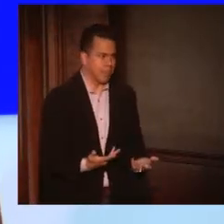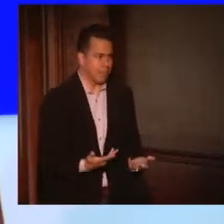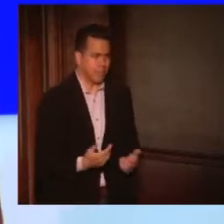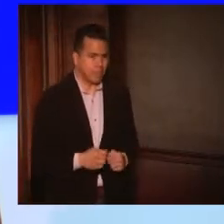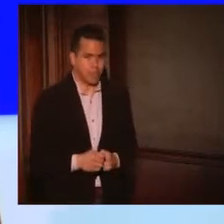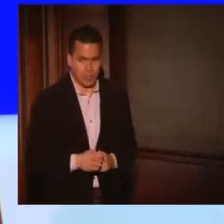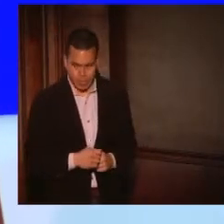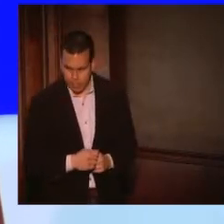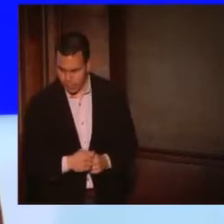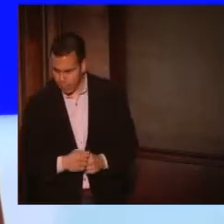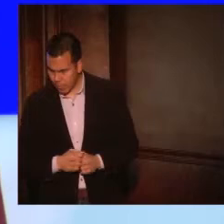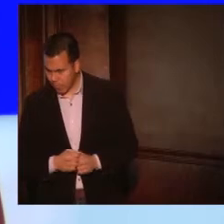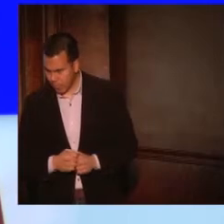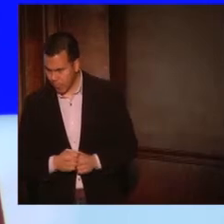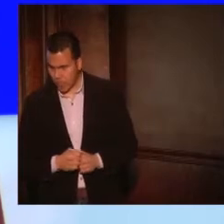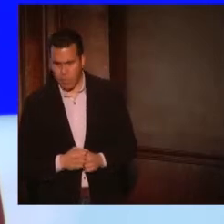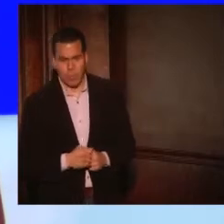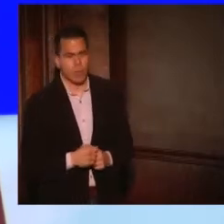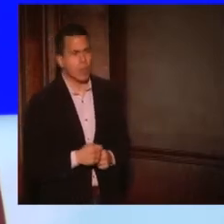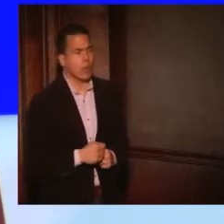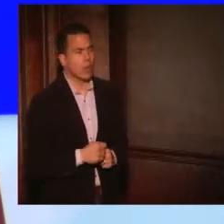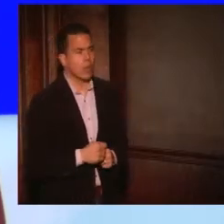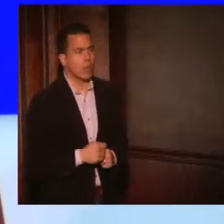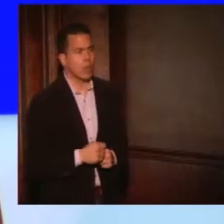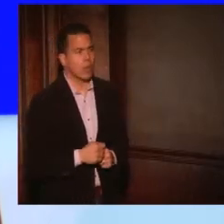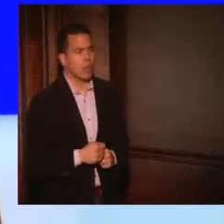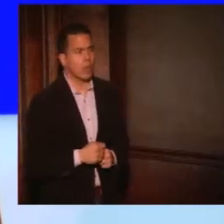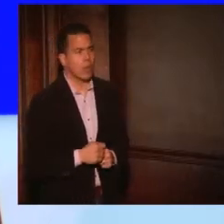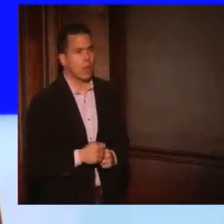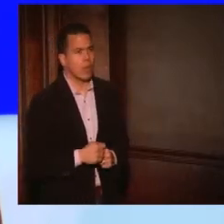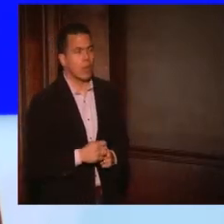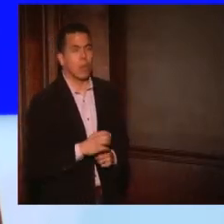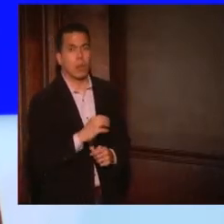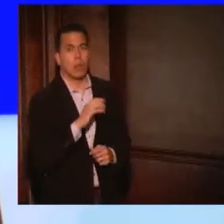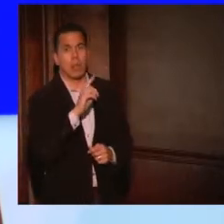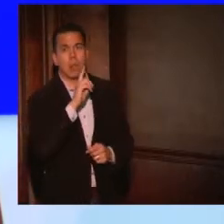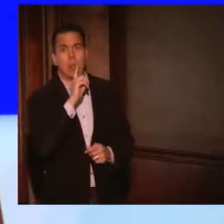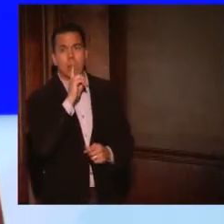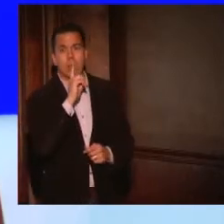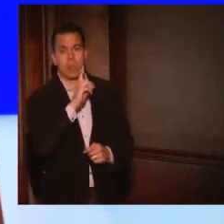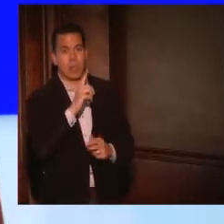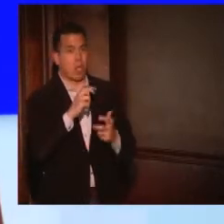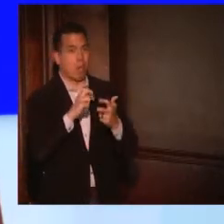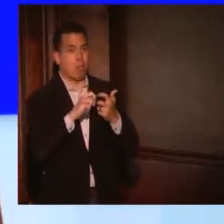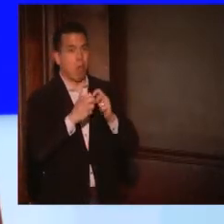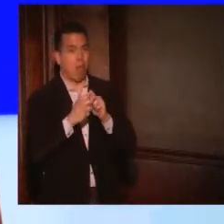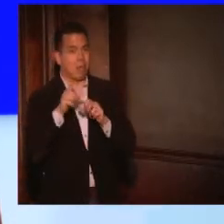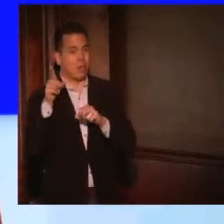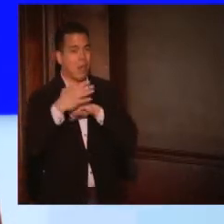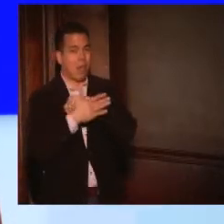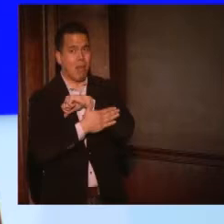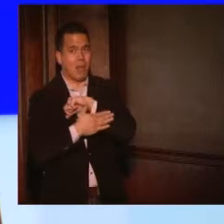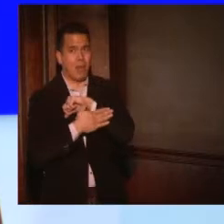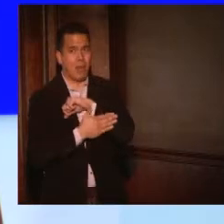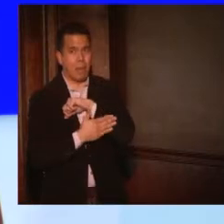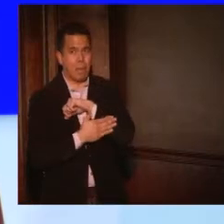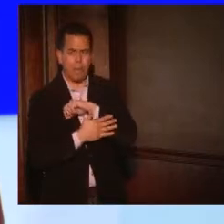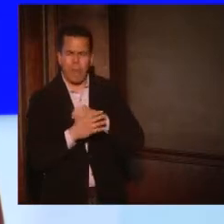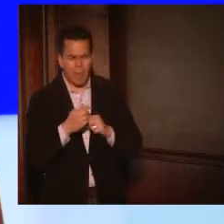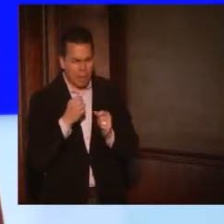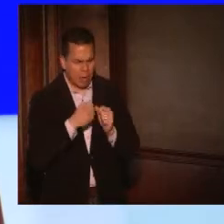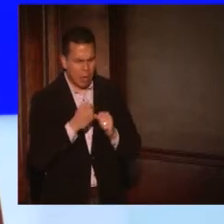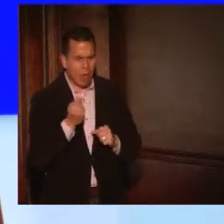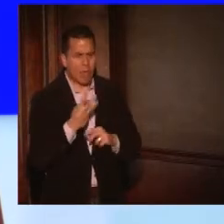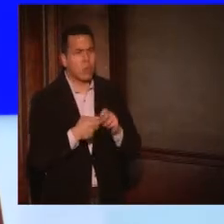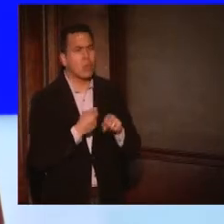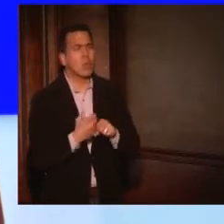their families, not by law. Mm-hmm. And the other problem was that there is, like, in a few years ago, one